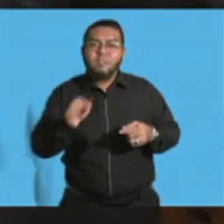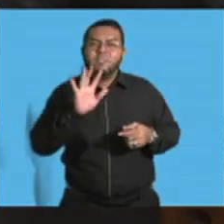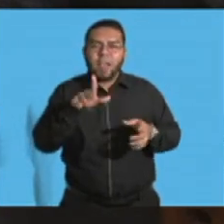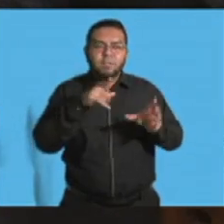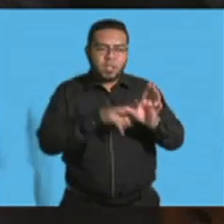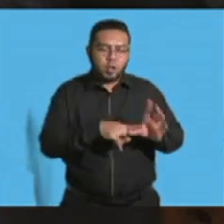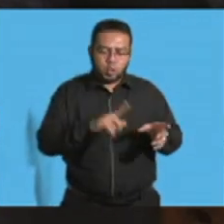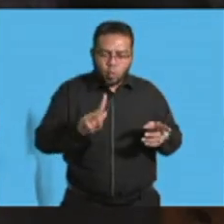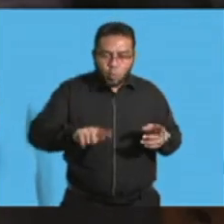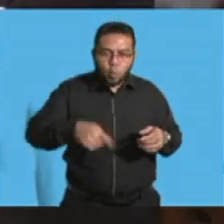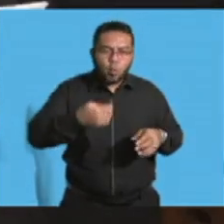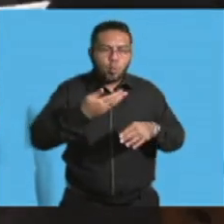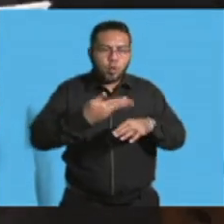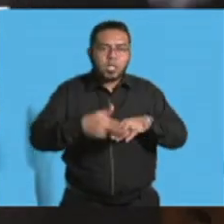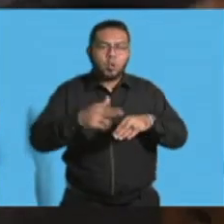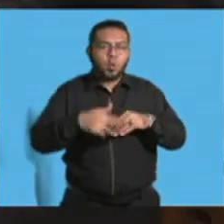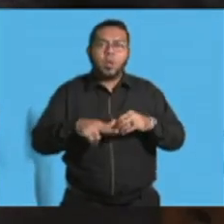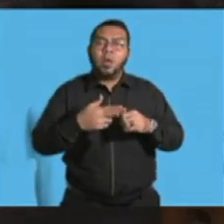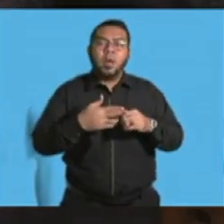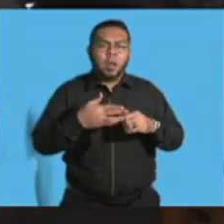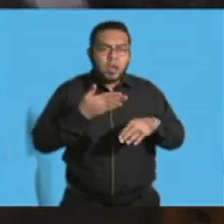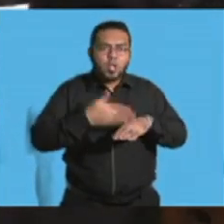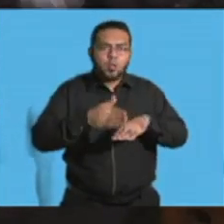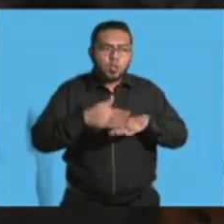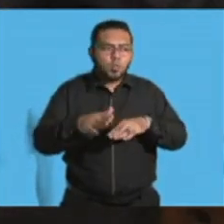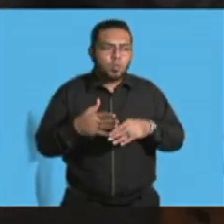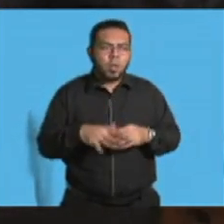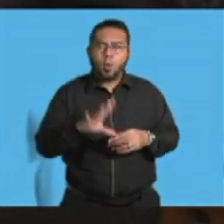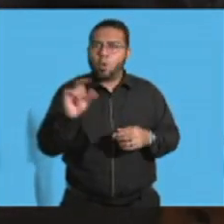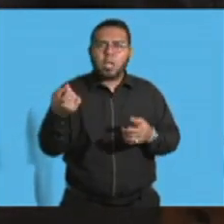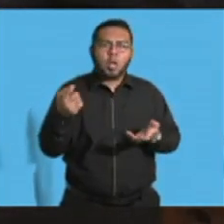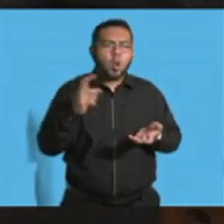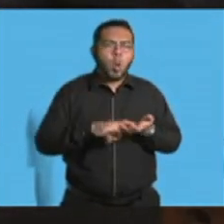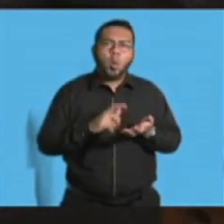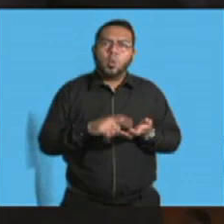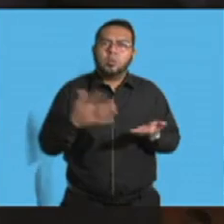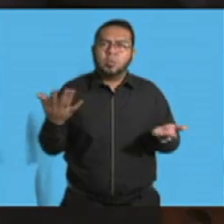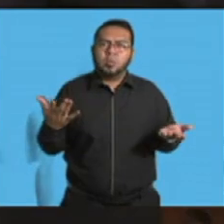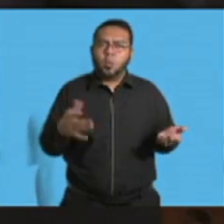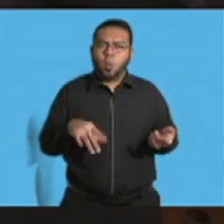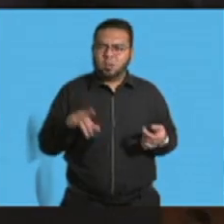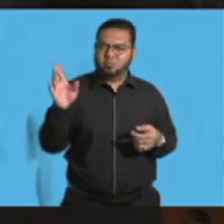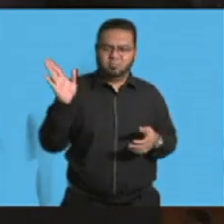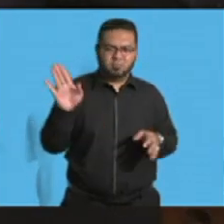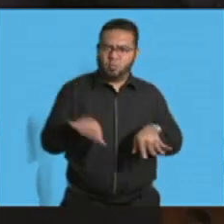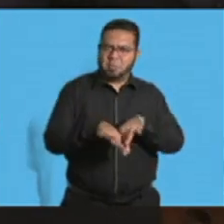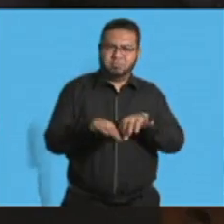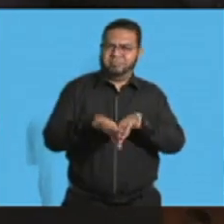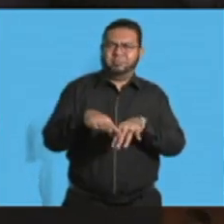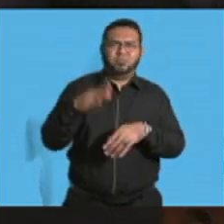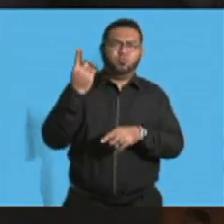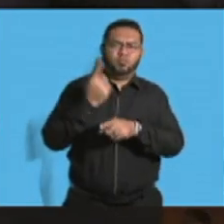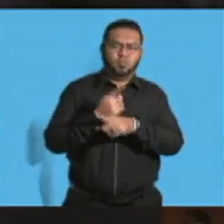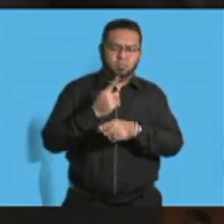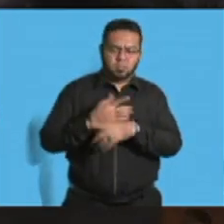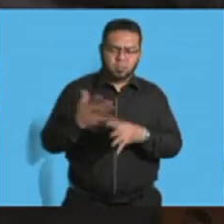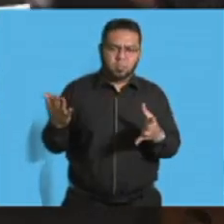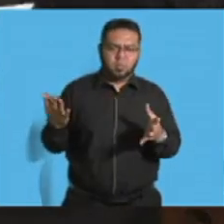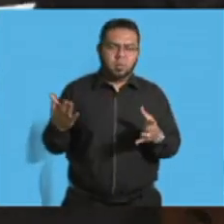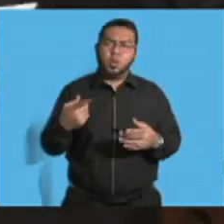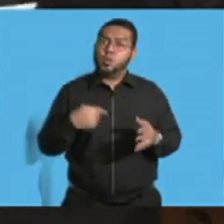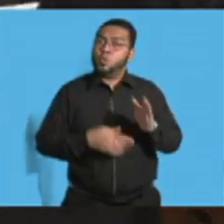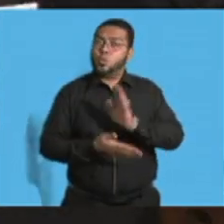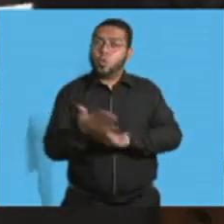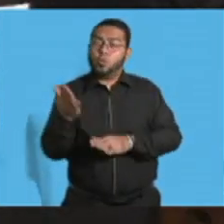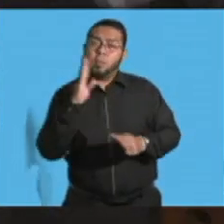years. They come here and say they won't get loans. What nonsense! What nonsense! You go to the